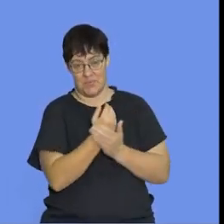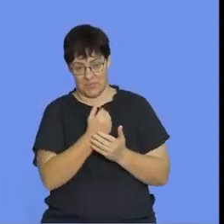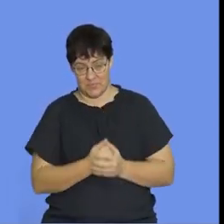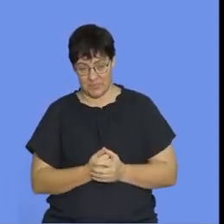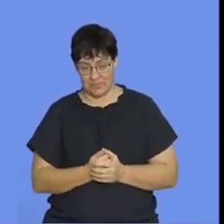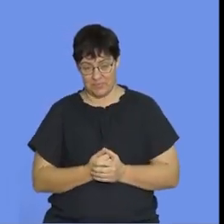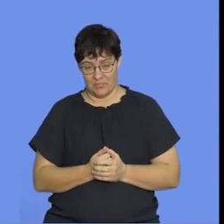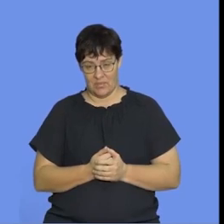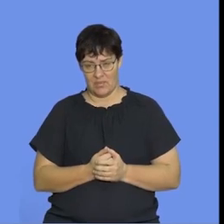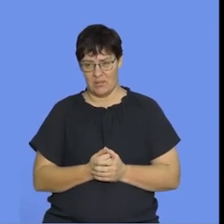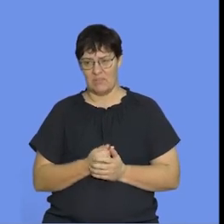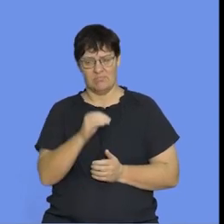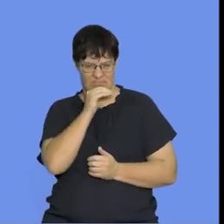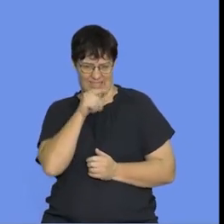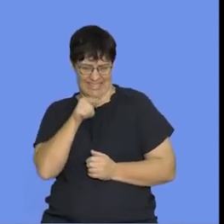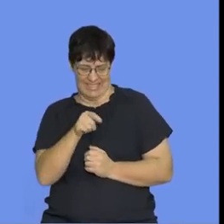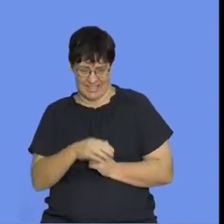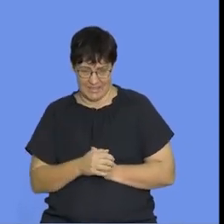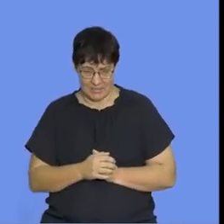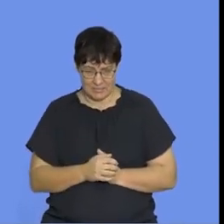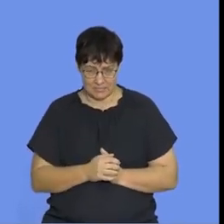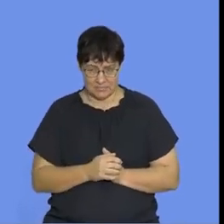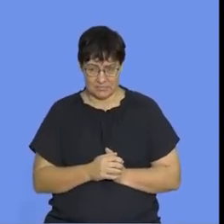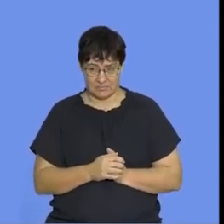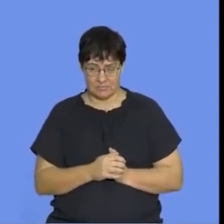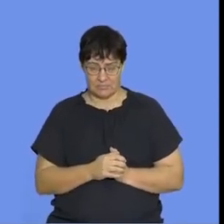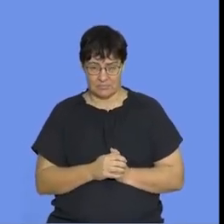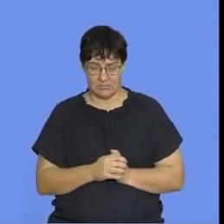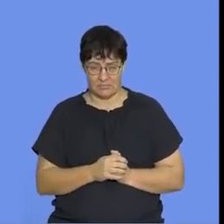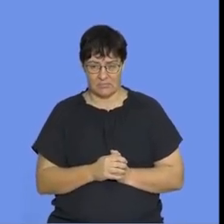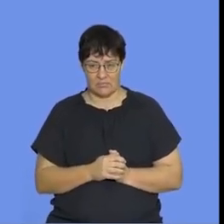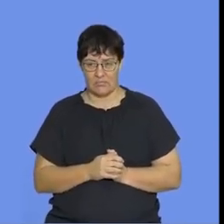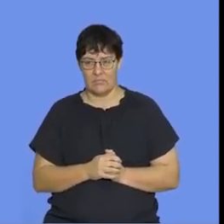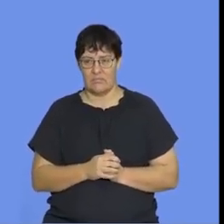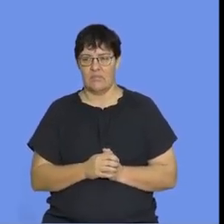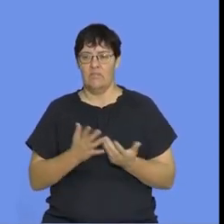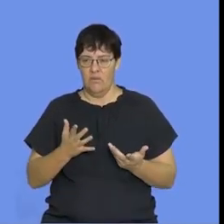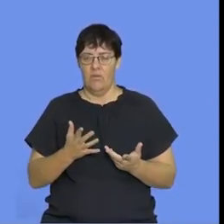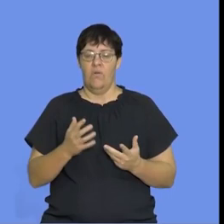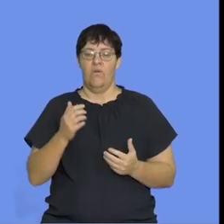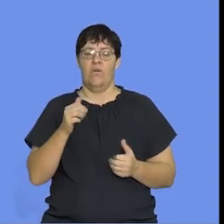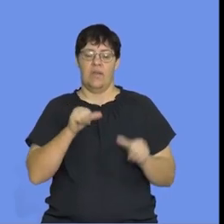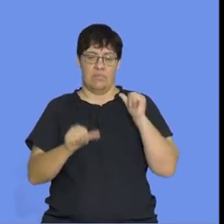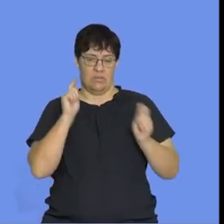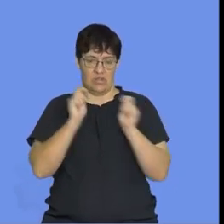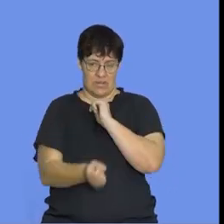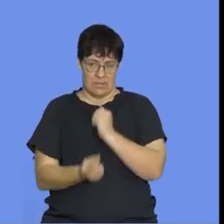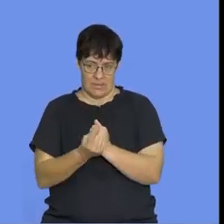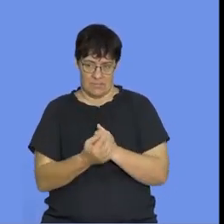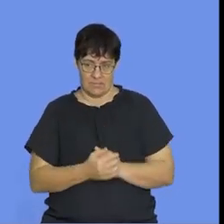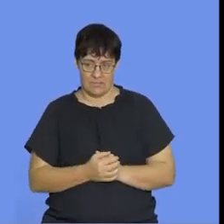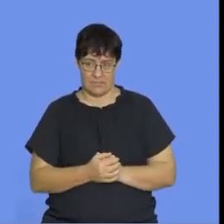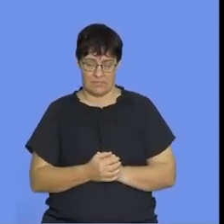nutshell, that's actually what happens in as far as this example of a chemical change is concerned, okay?